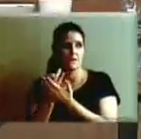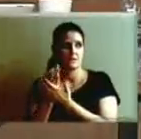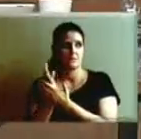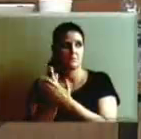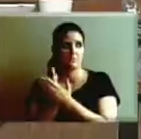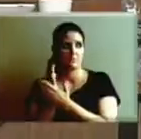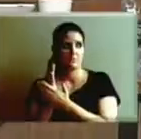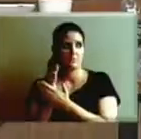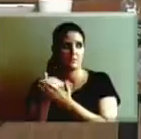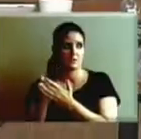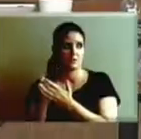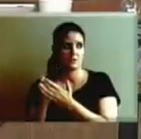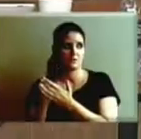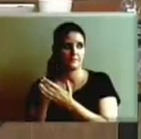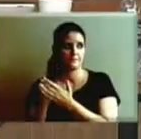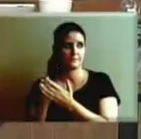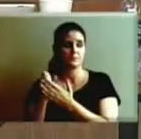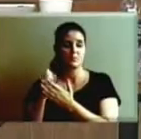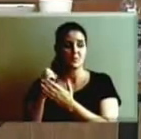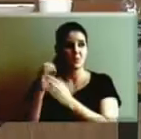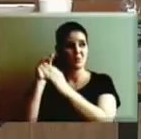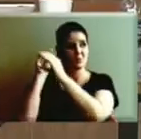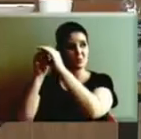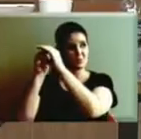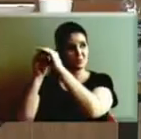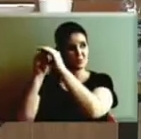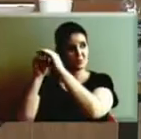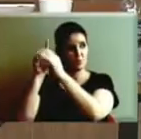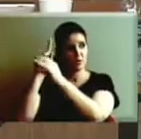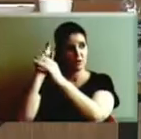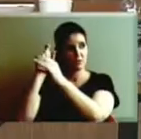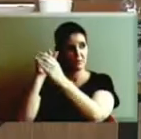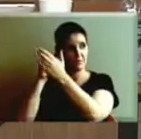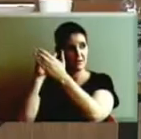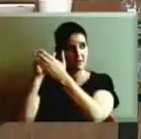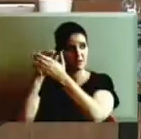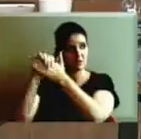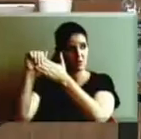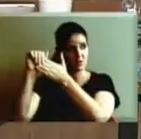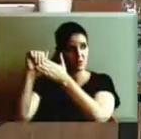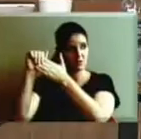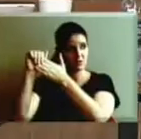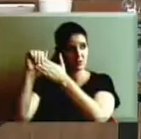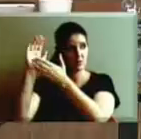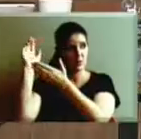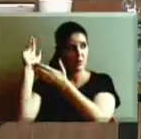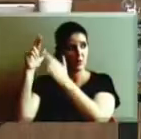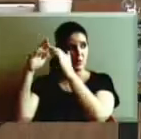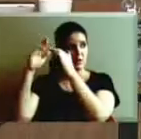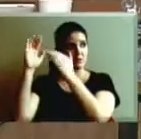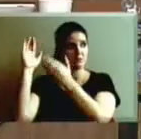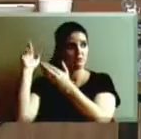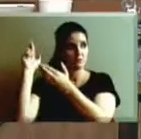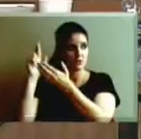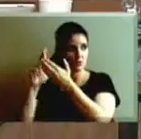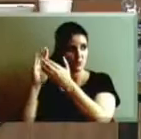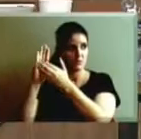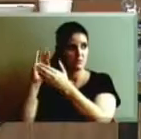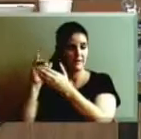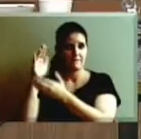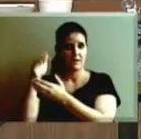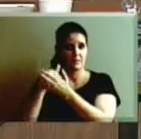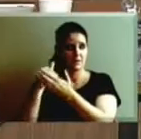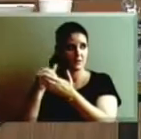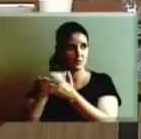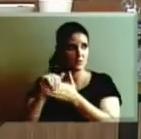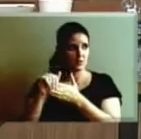taxpayers should expect reserve funds, this $100 million accumulation, to be drawn down by $5 million to pay